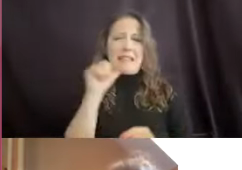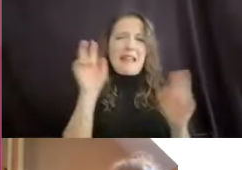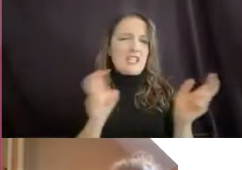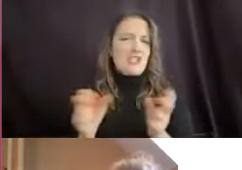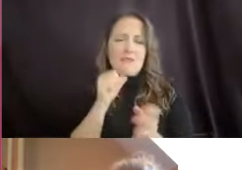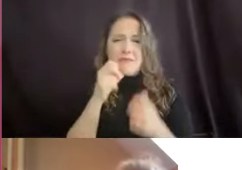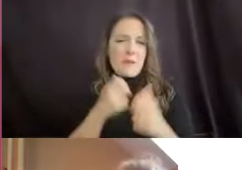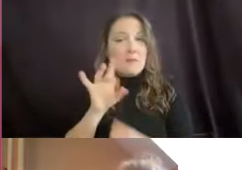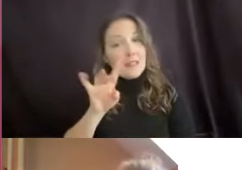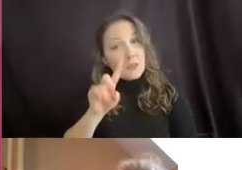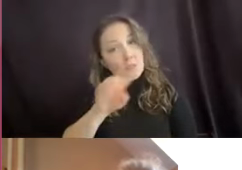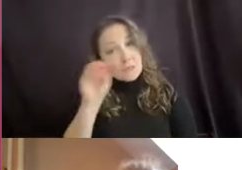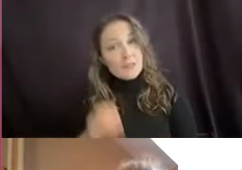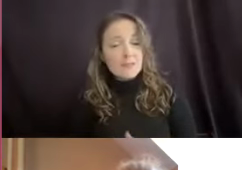issue.